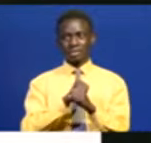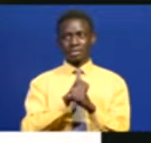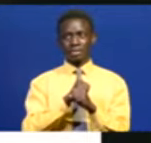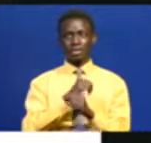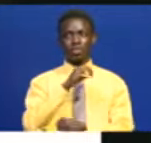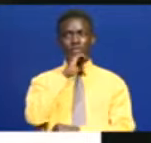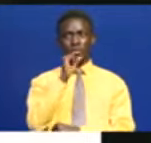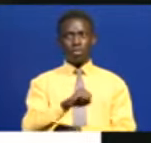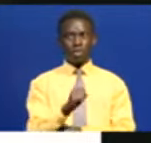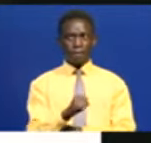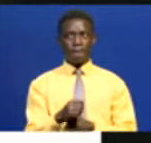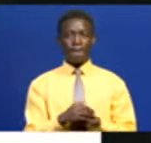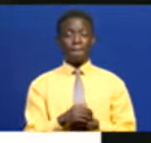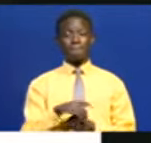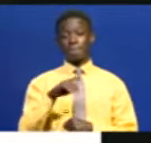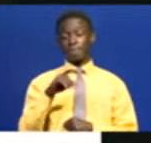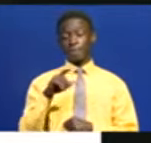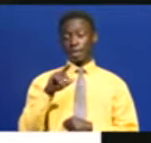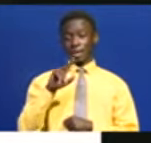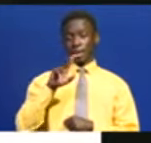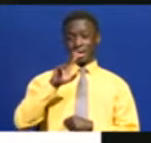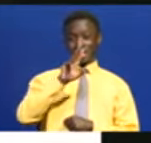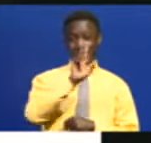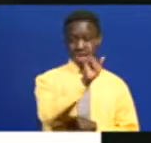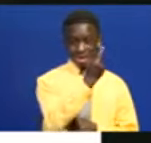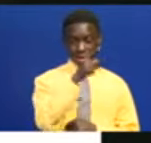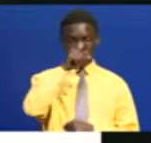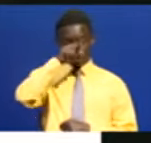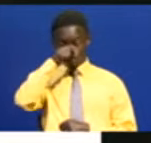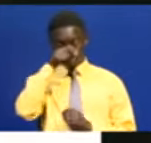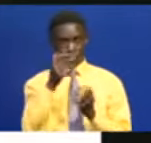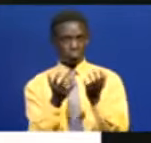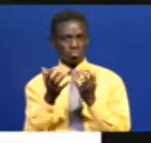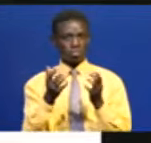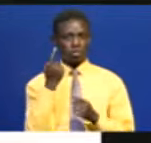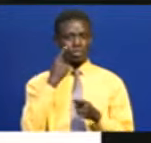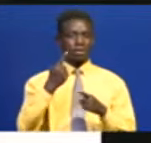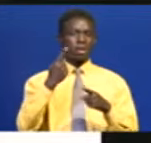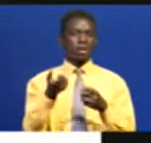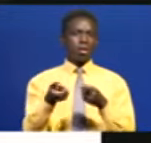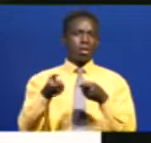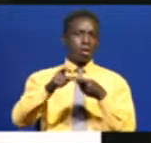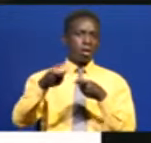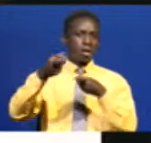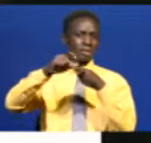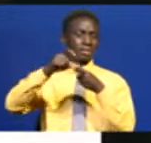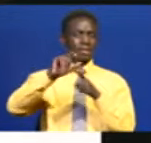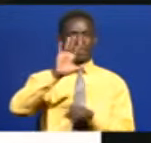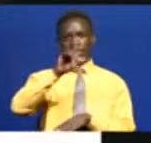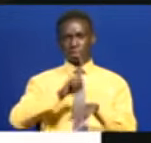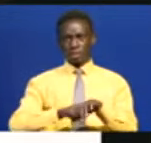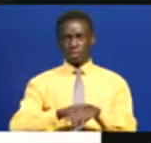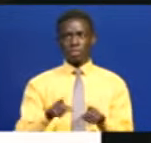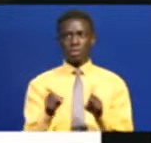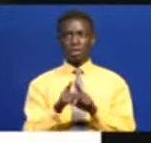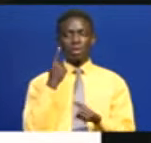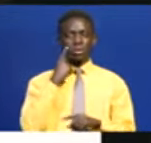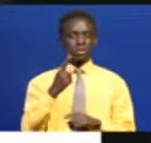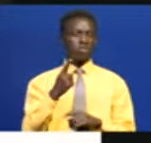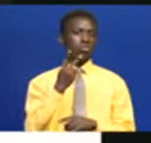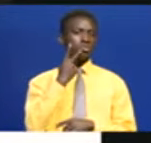until 14 years old, Turkey-Kenya trade volume has increased it 5 times. And approximately $250